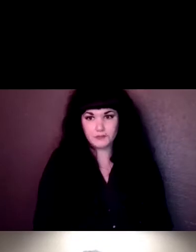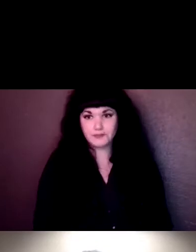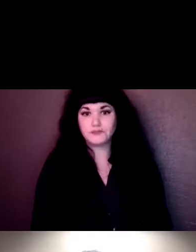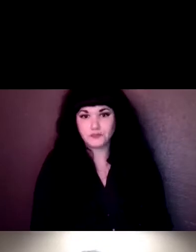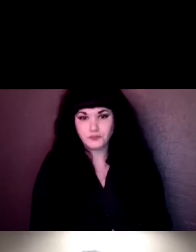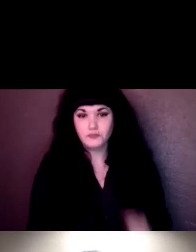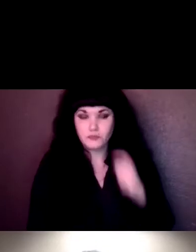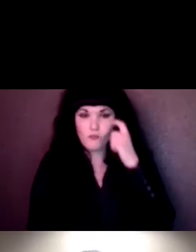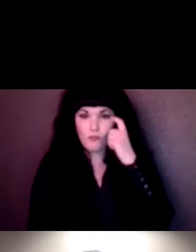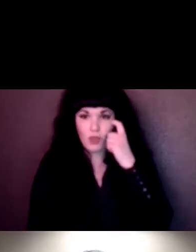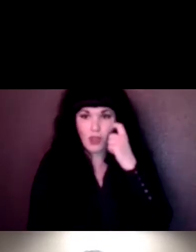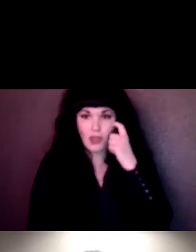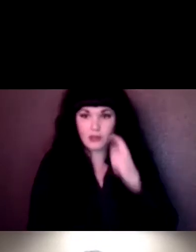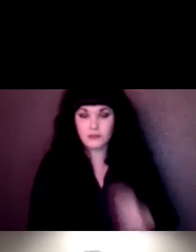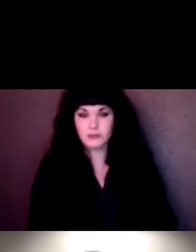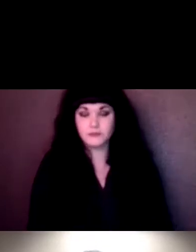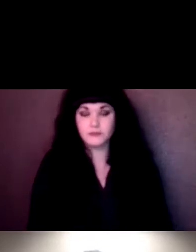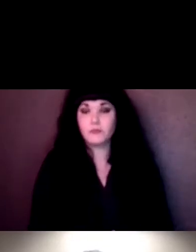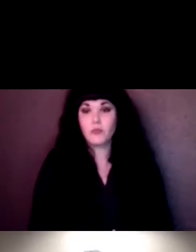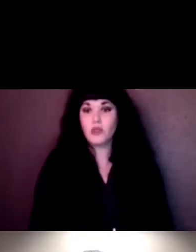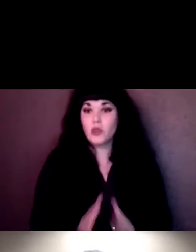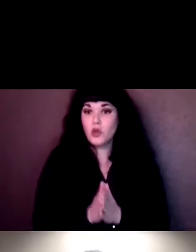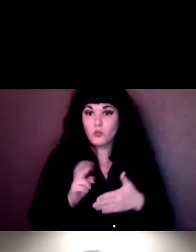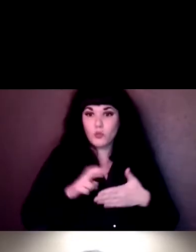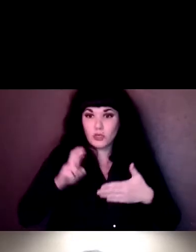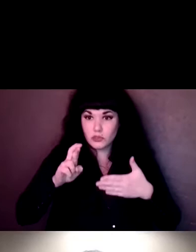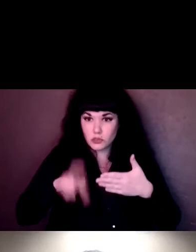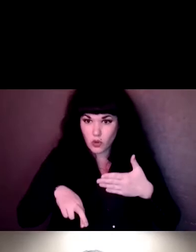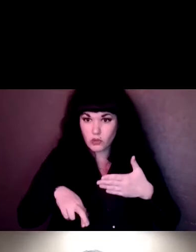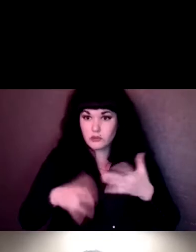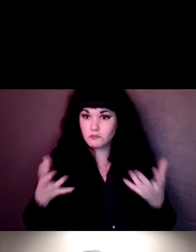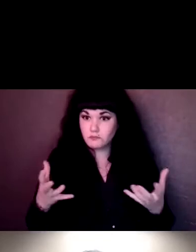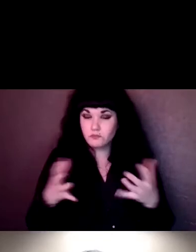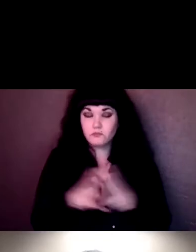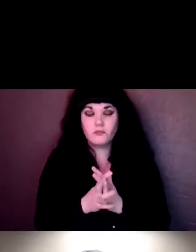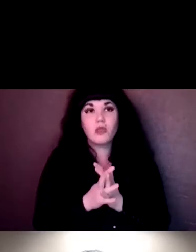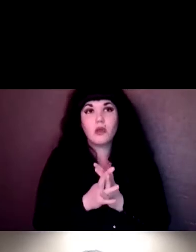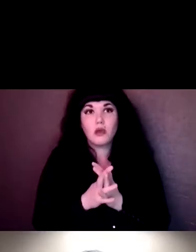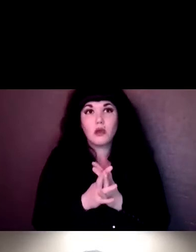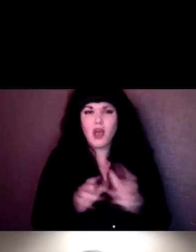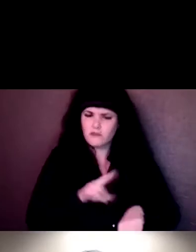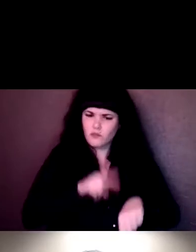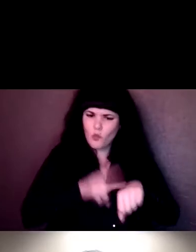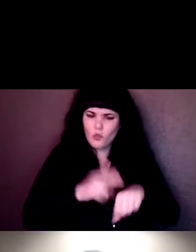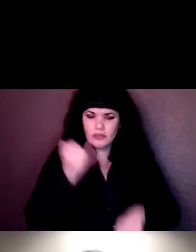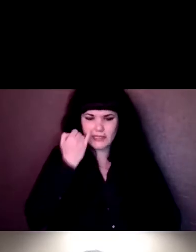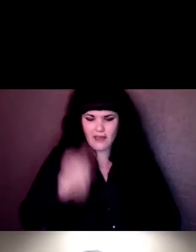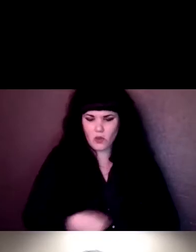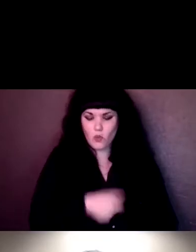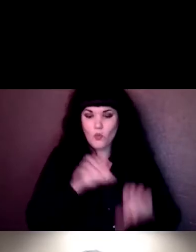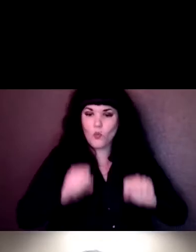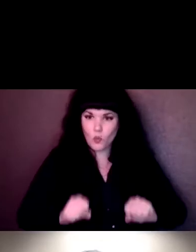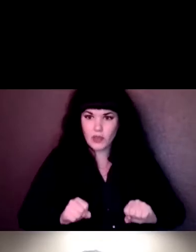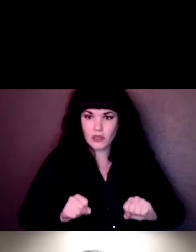the result is that, of course, if we can reduce the degree of